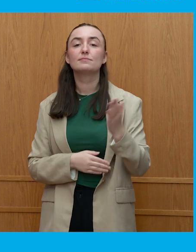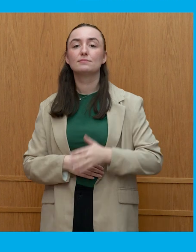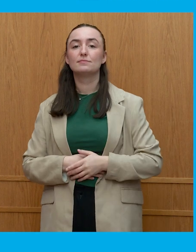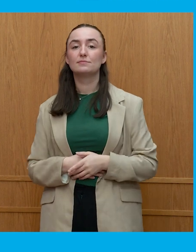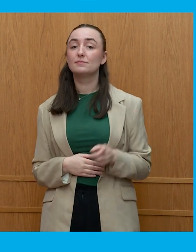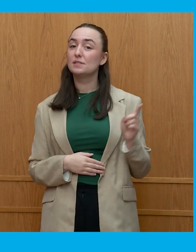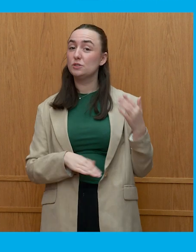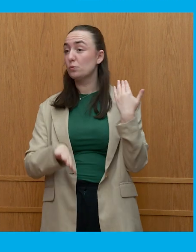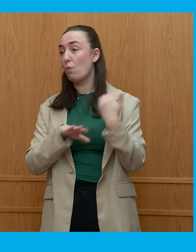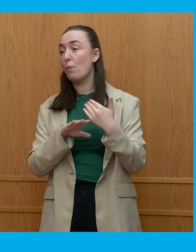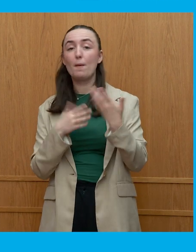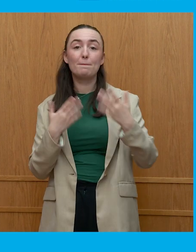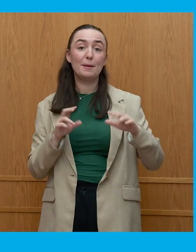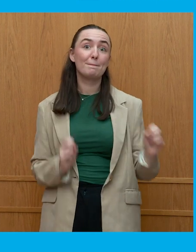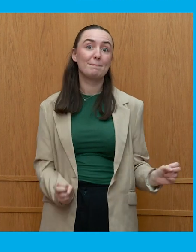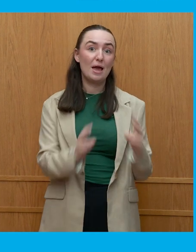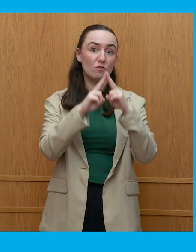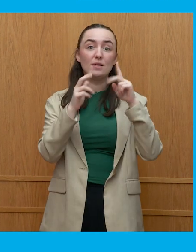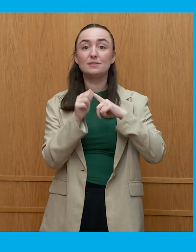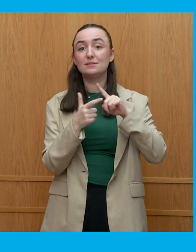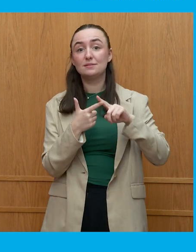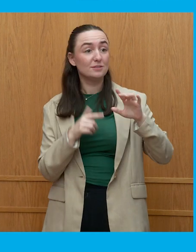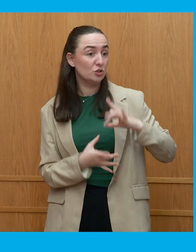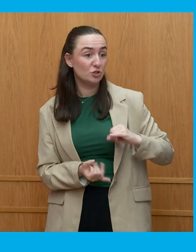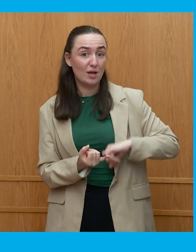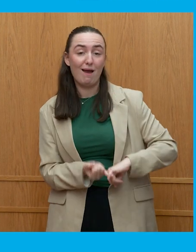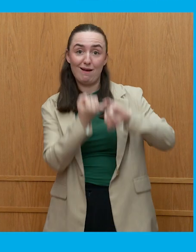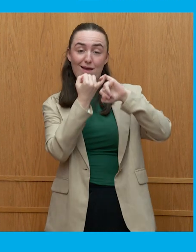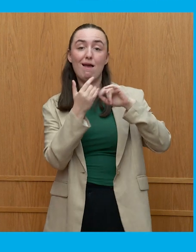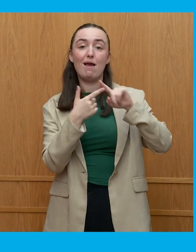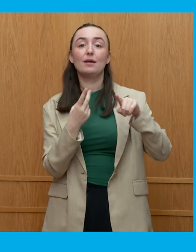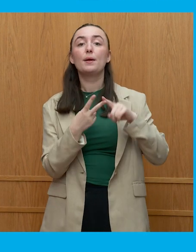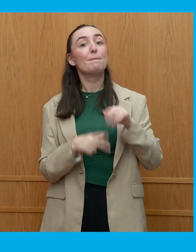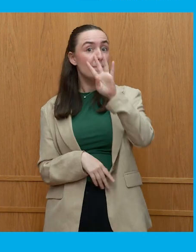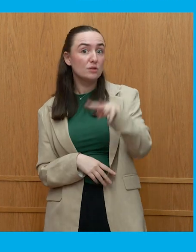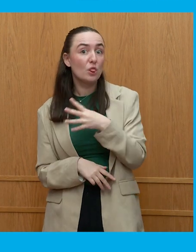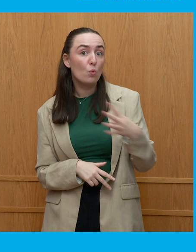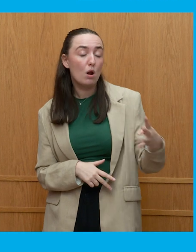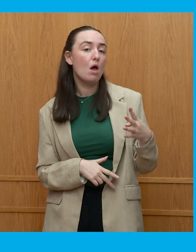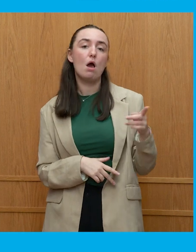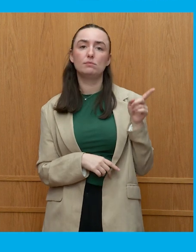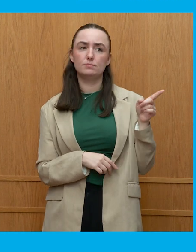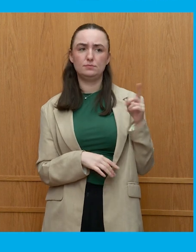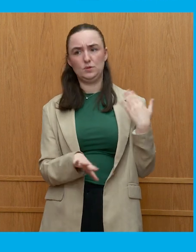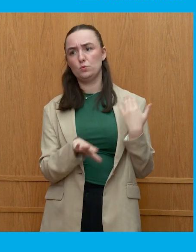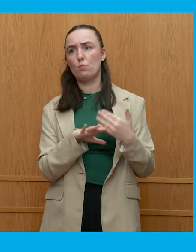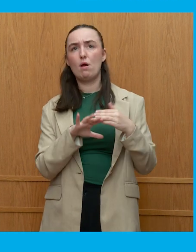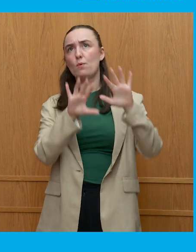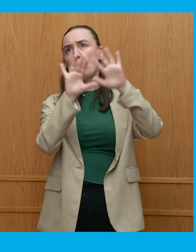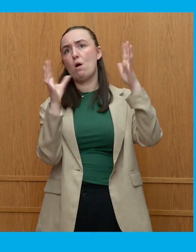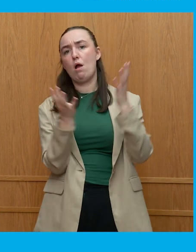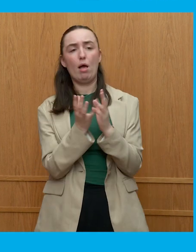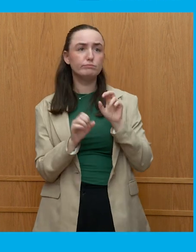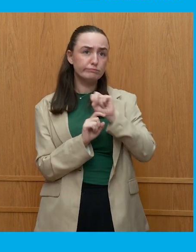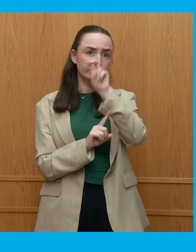Shanghai, as well as Barcelona, where the practice was founded, and she's working throughout the globe